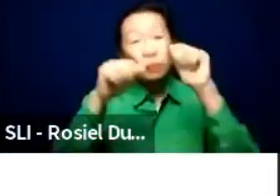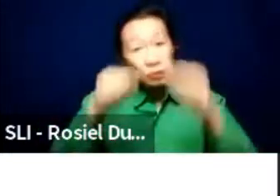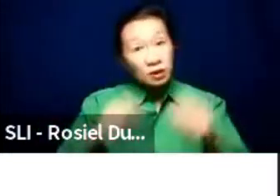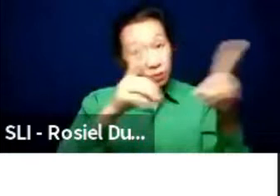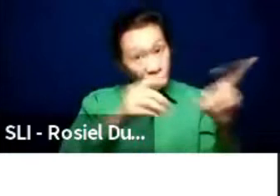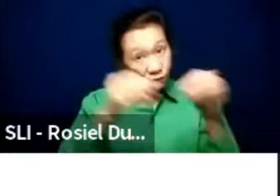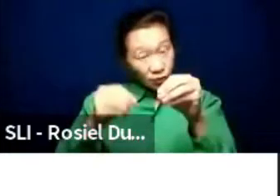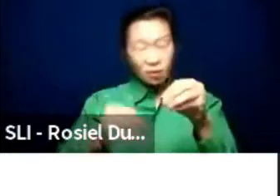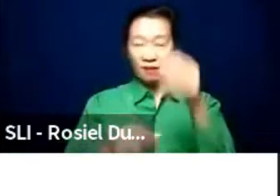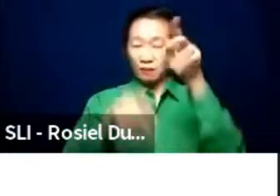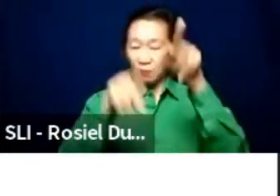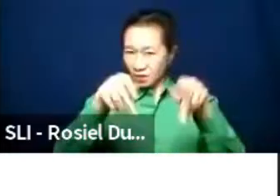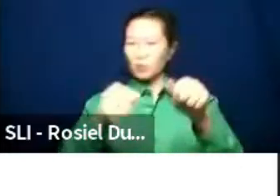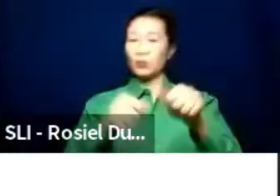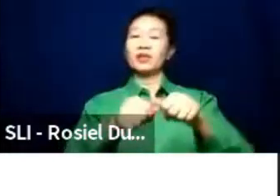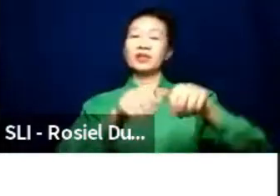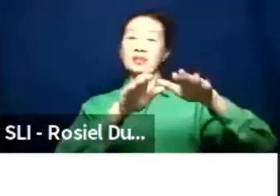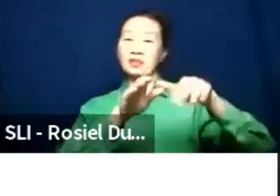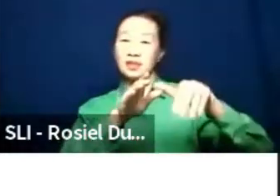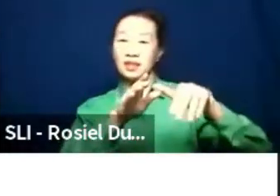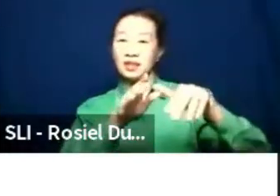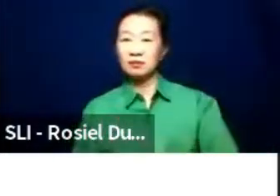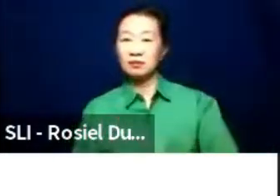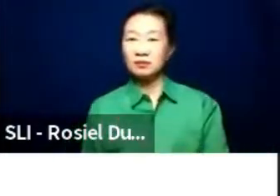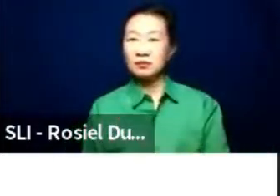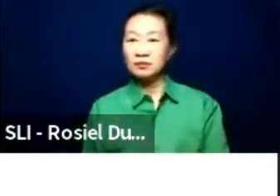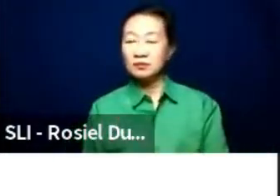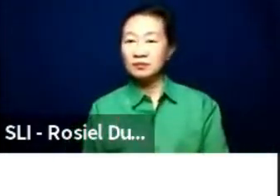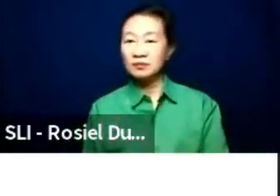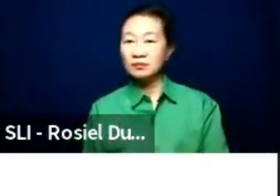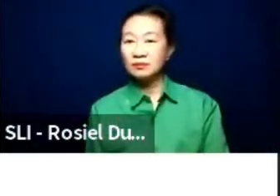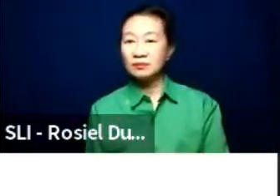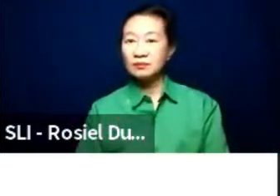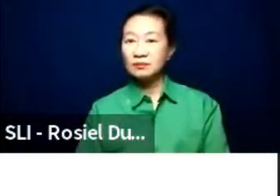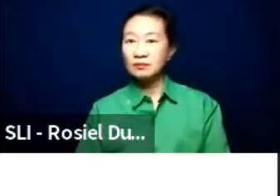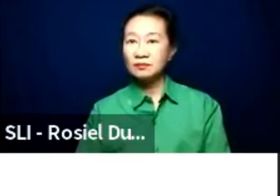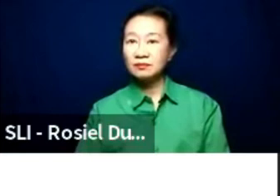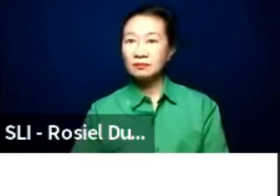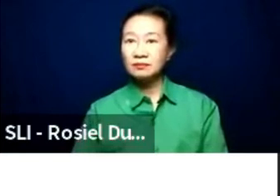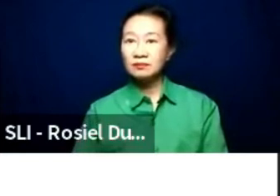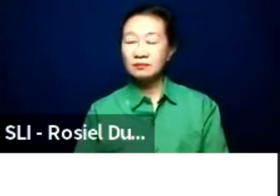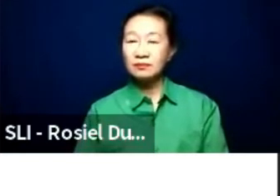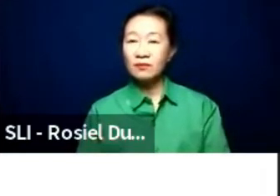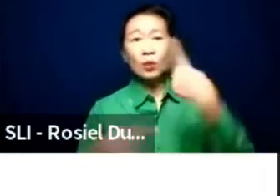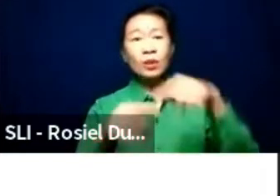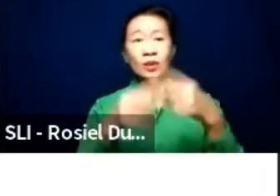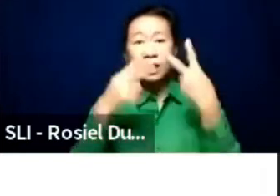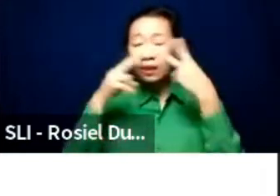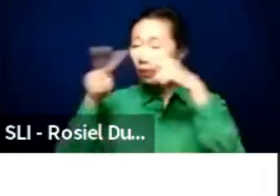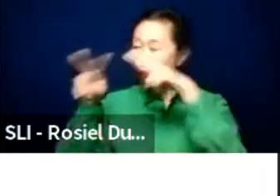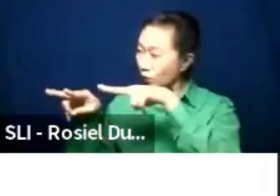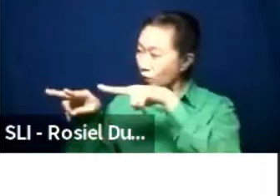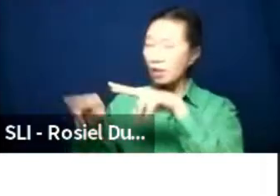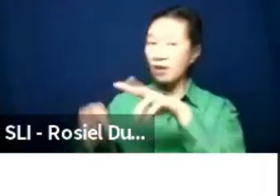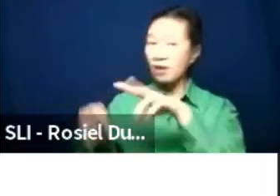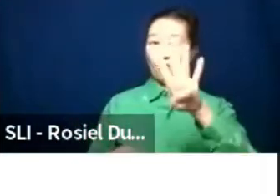gawin ng person with disability. So, pag tinignan natin, may 4